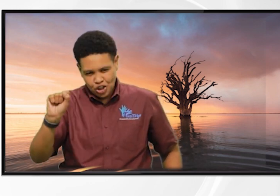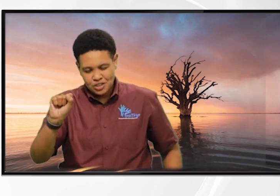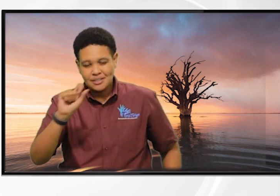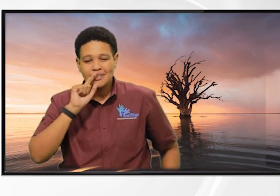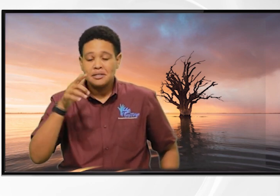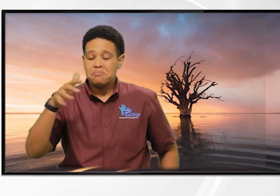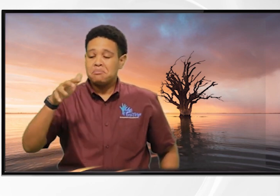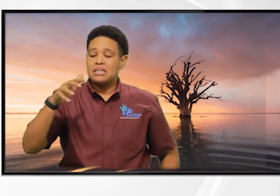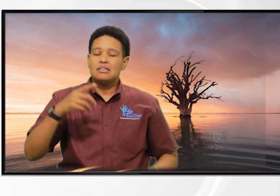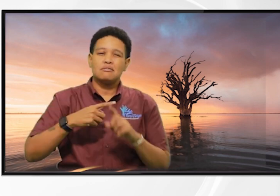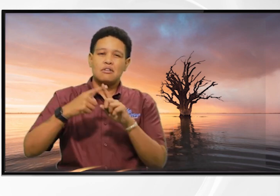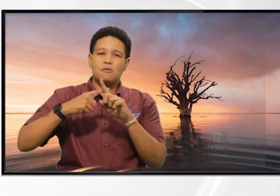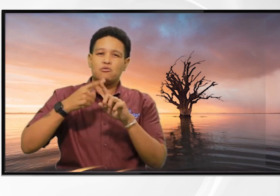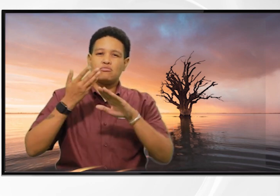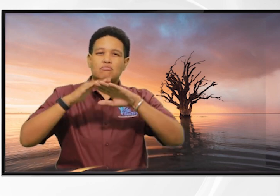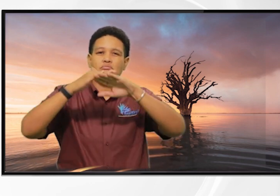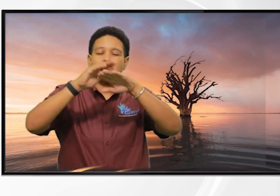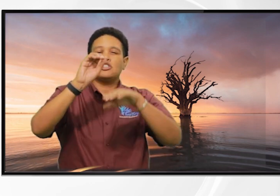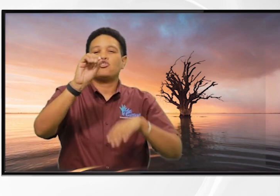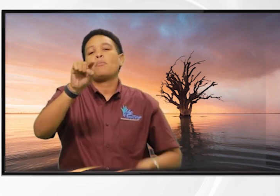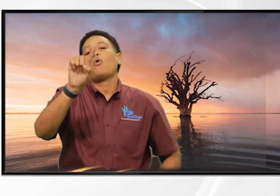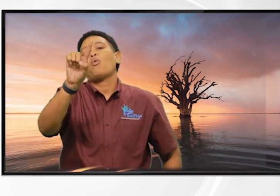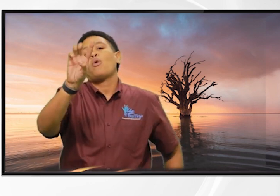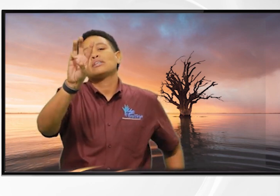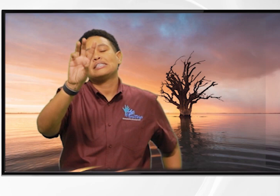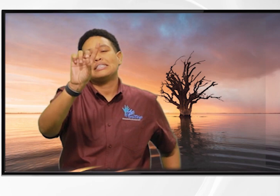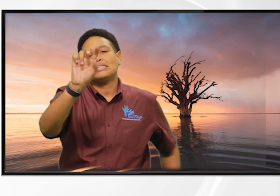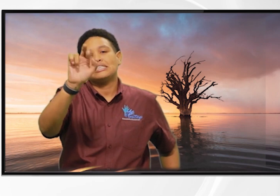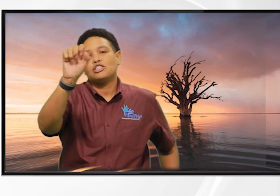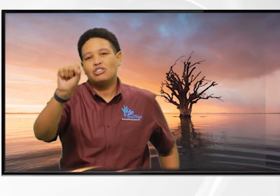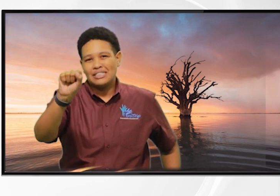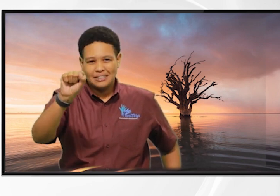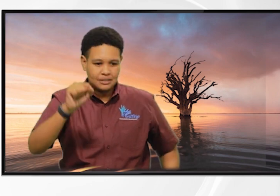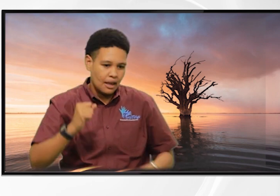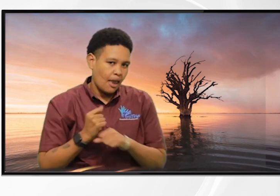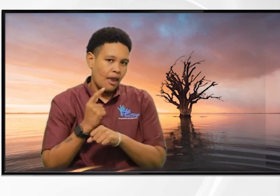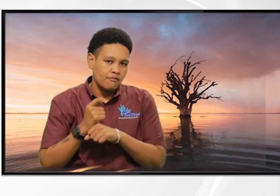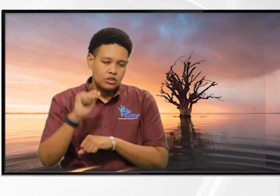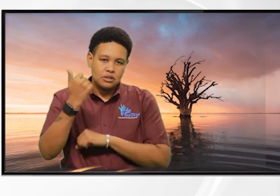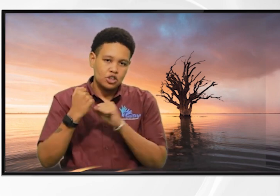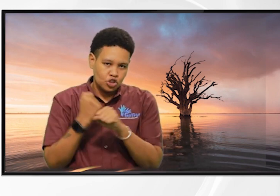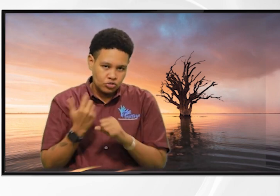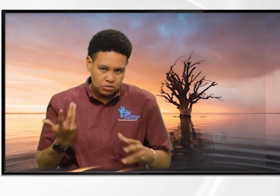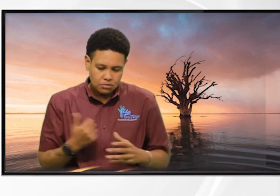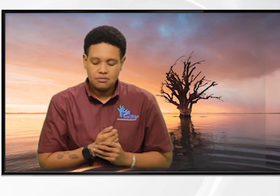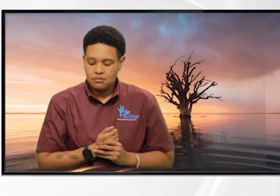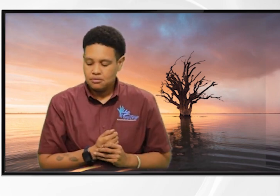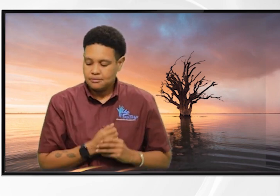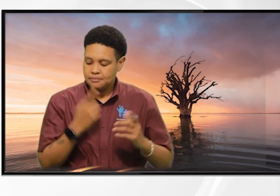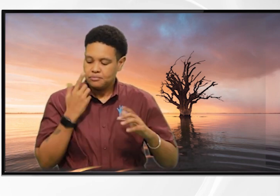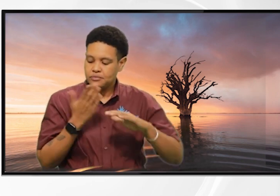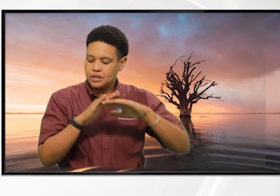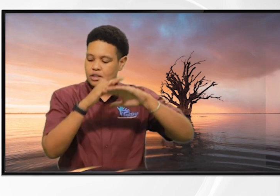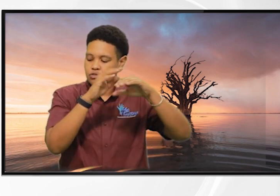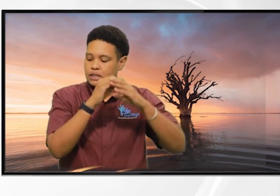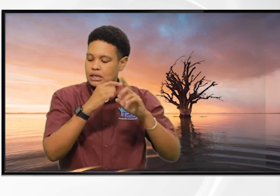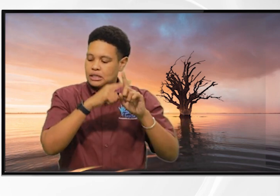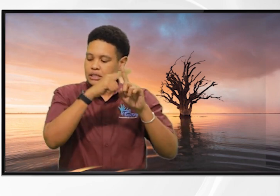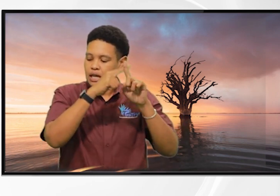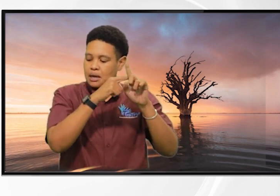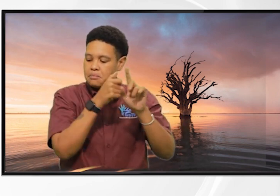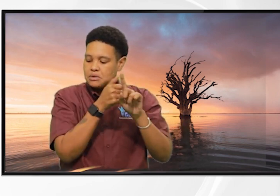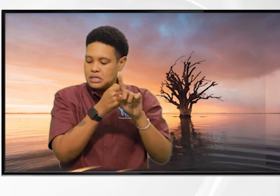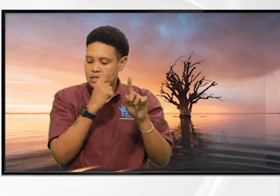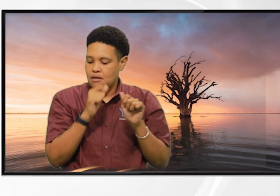temperatures increasing at a rate of 0.16 degrees per decade. Increases in temperatures